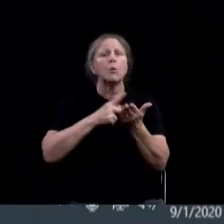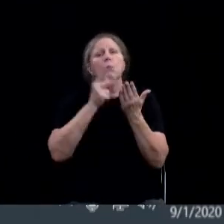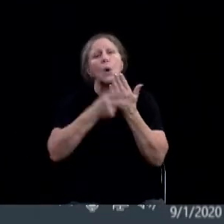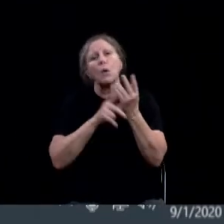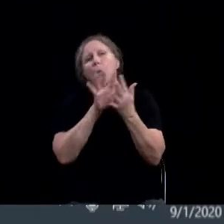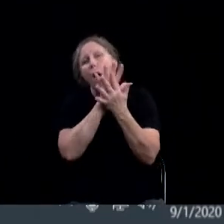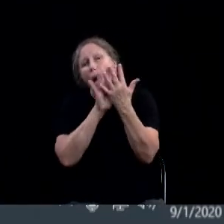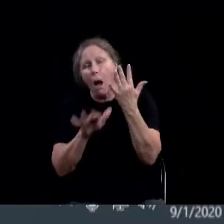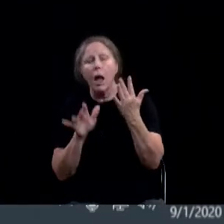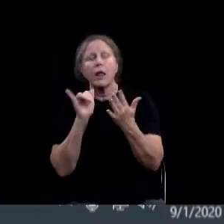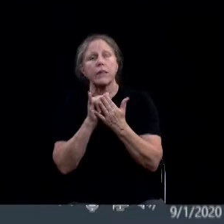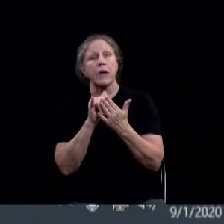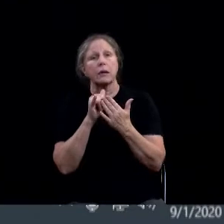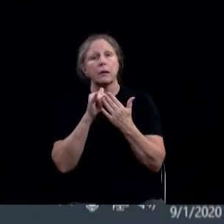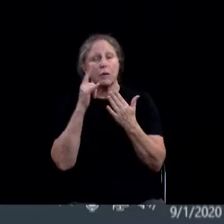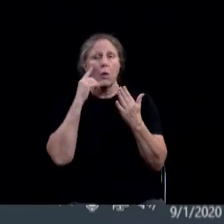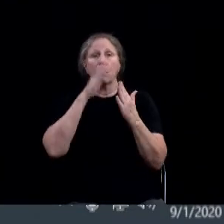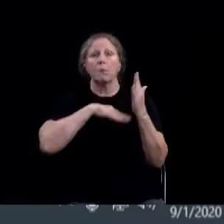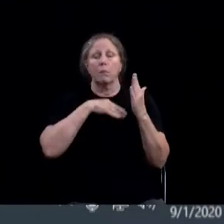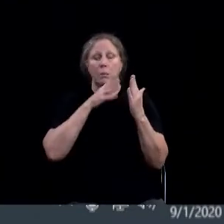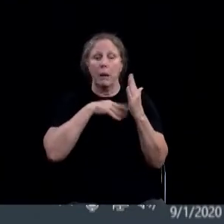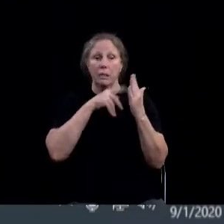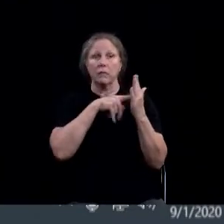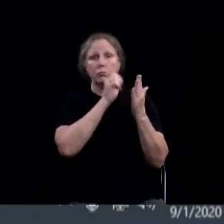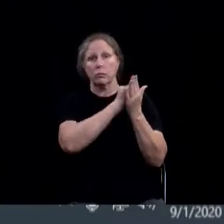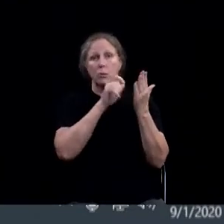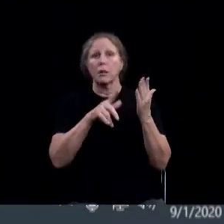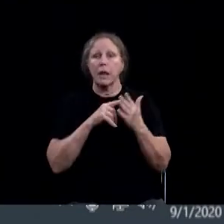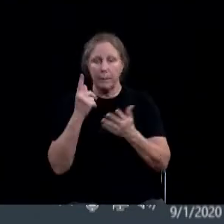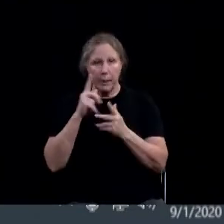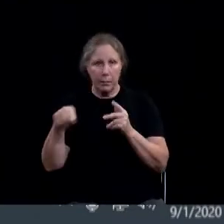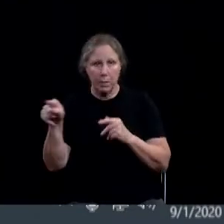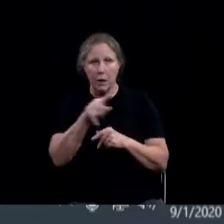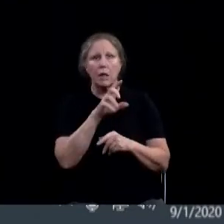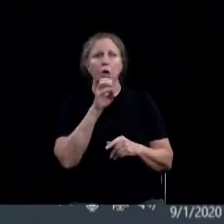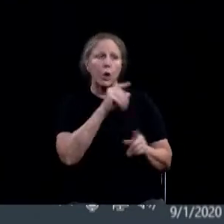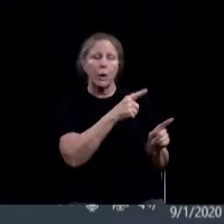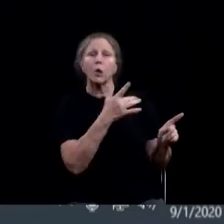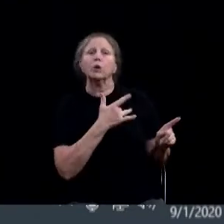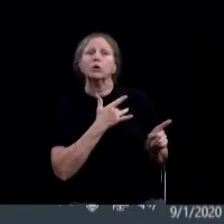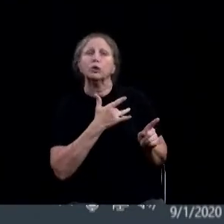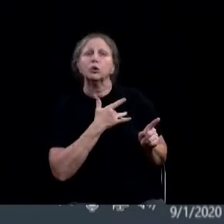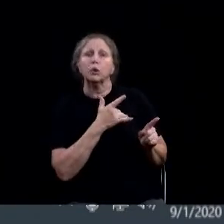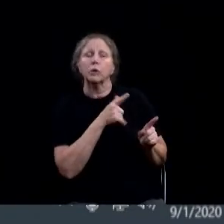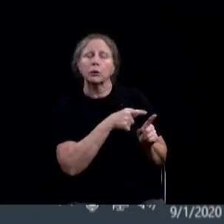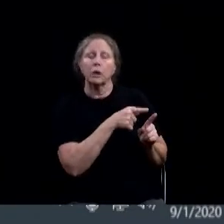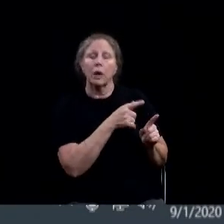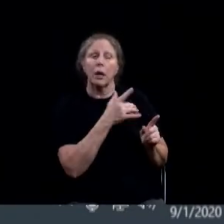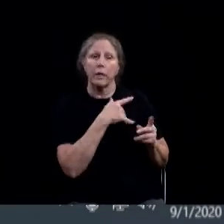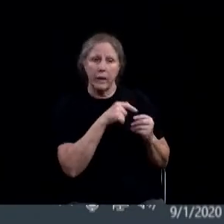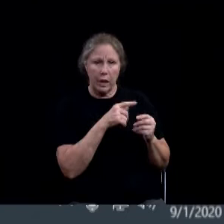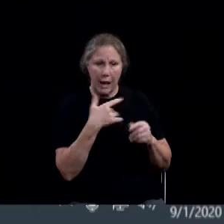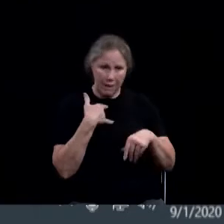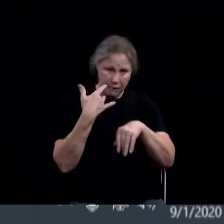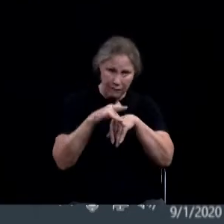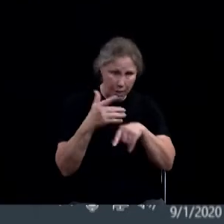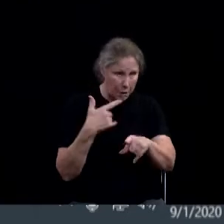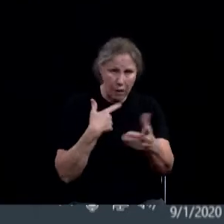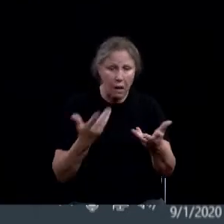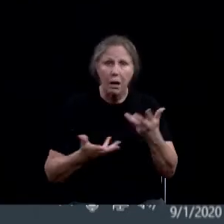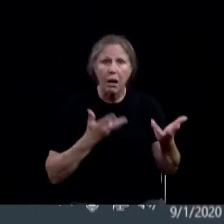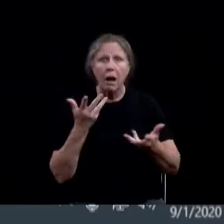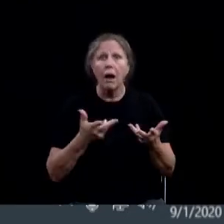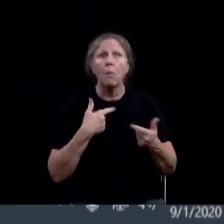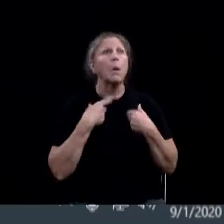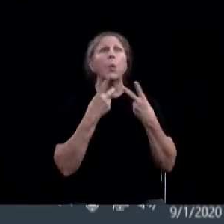address Councilmember Ewing's concerns that there are resources available to when we do identify these things, that there are ways that we can work to